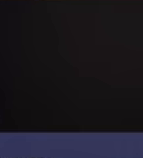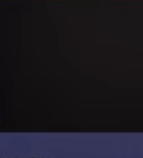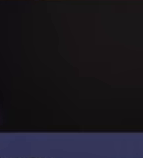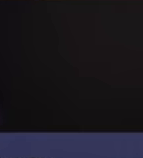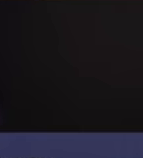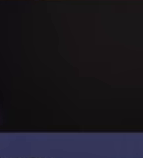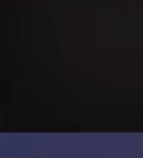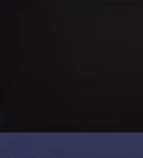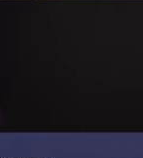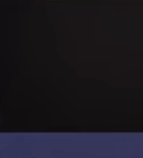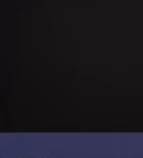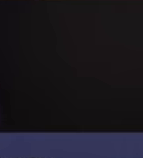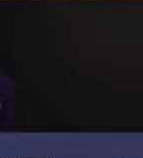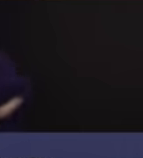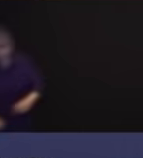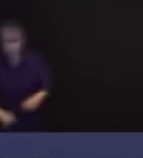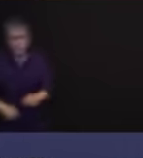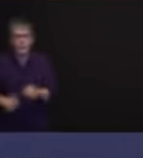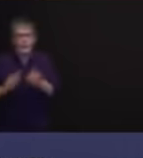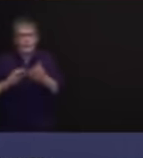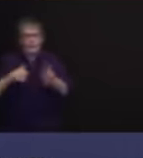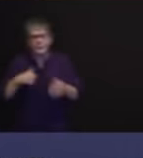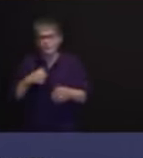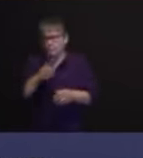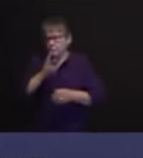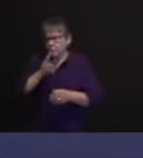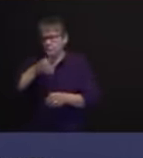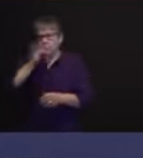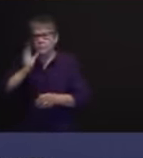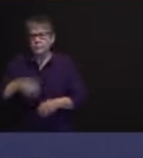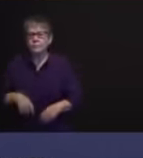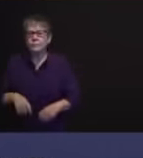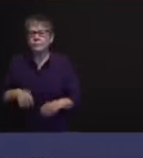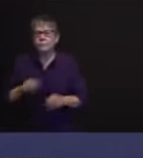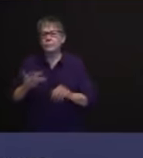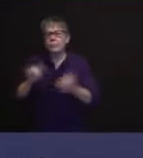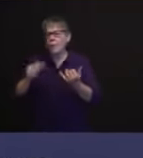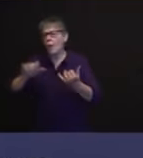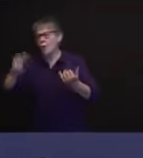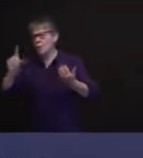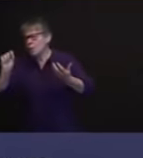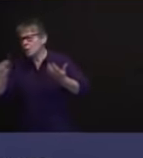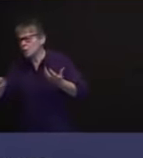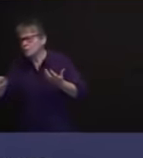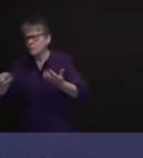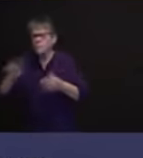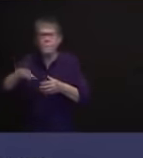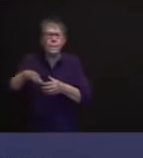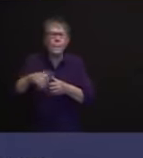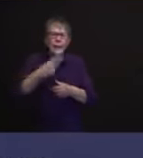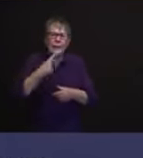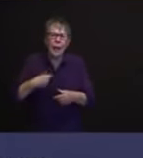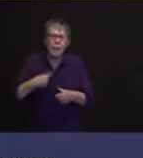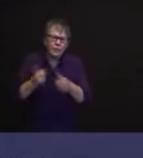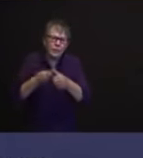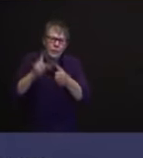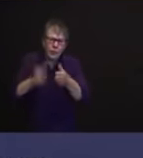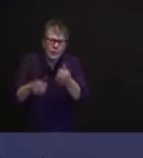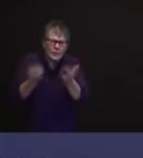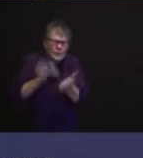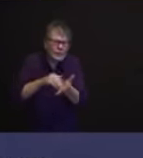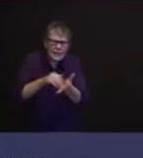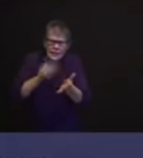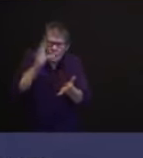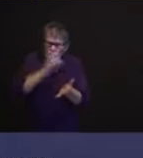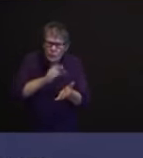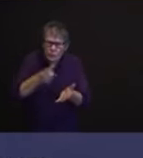Thanks. Thank you. May I ask, I missed the first, what medical center? Ocean Medical